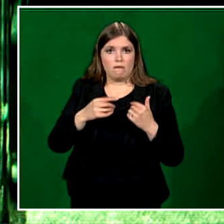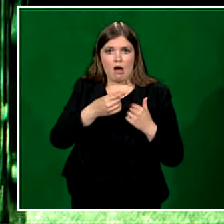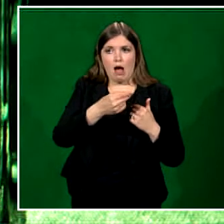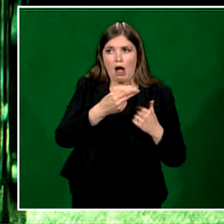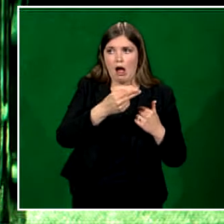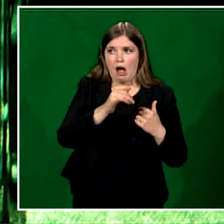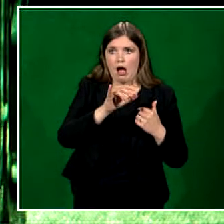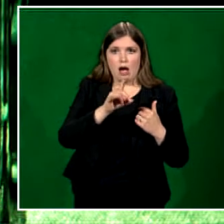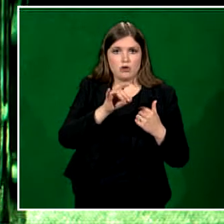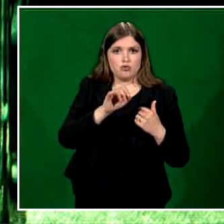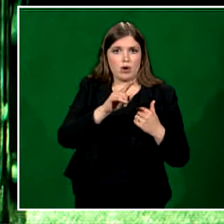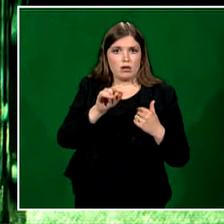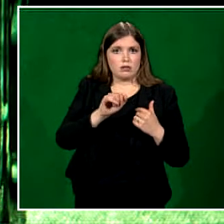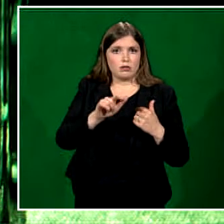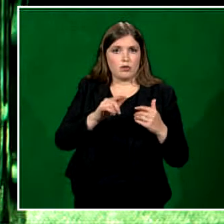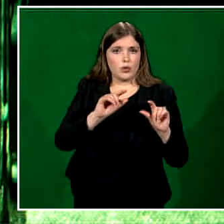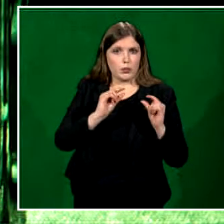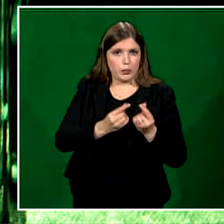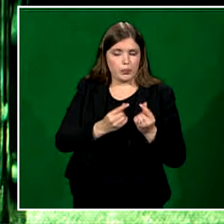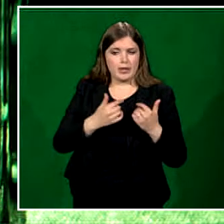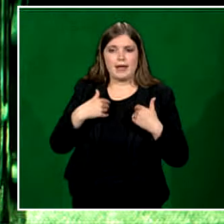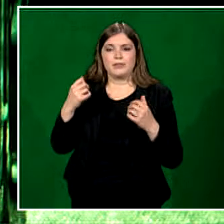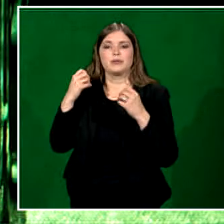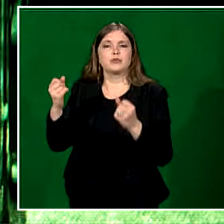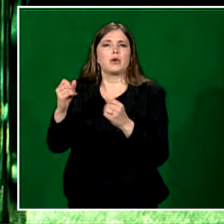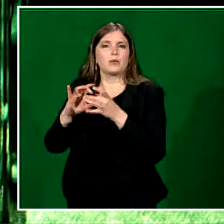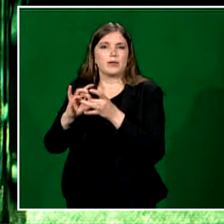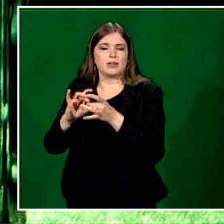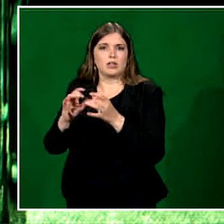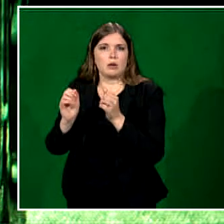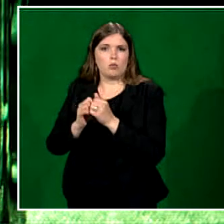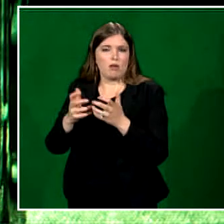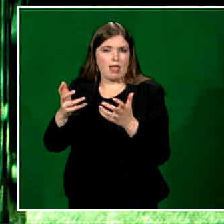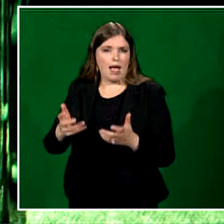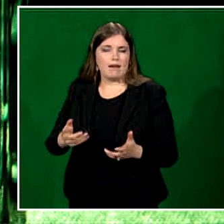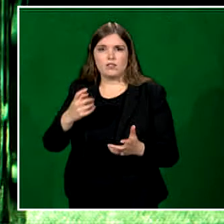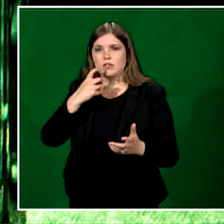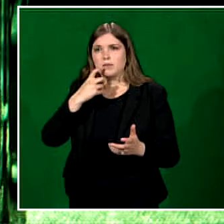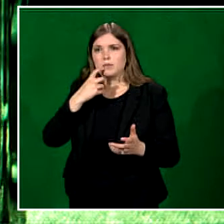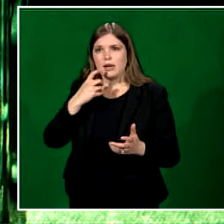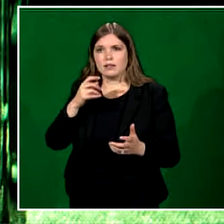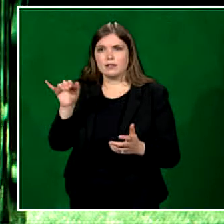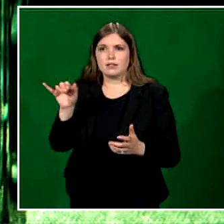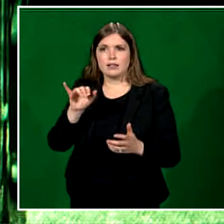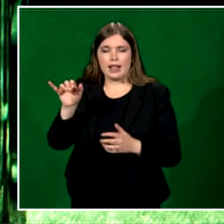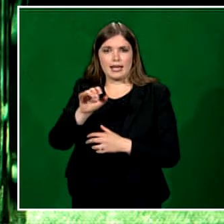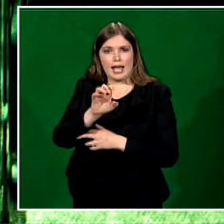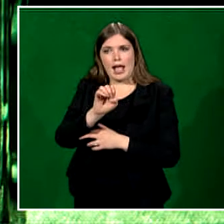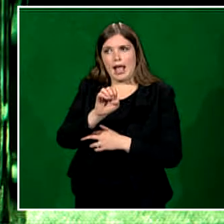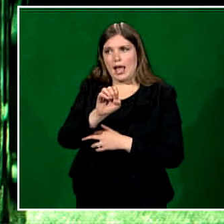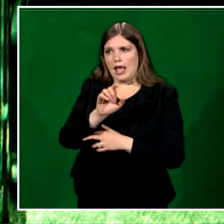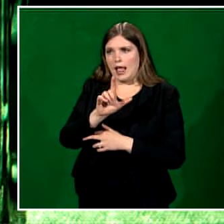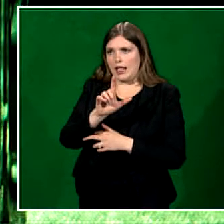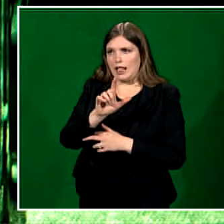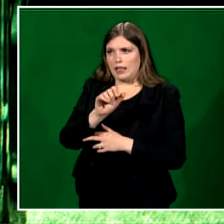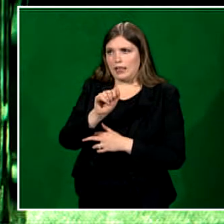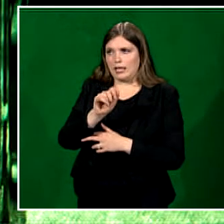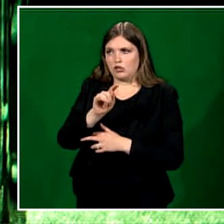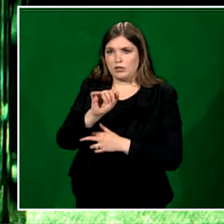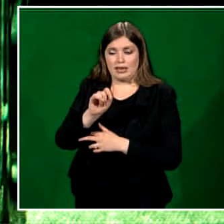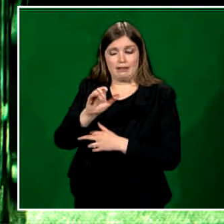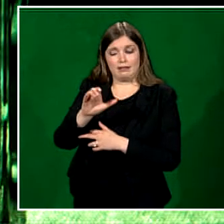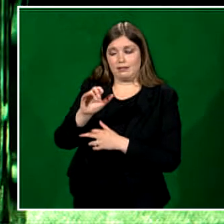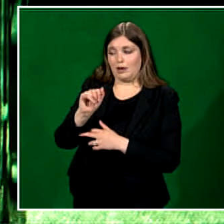a strong relationship with heavy metals, such as electrostatic attraction. This helps to